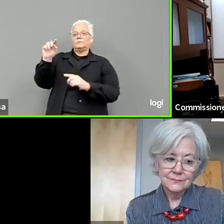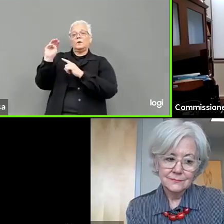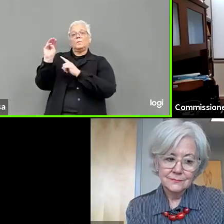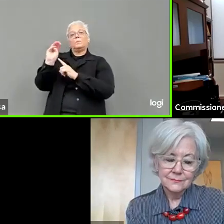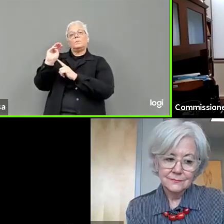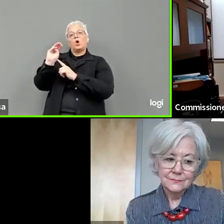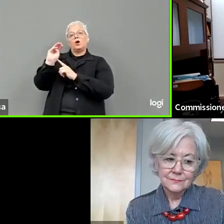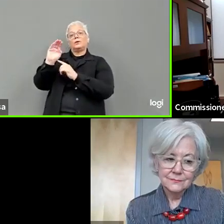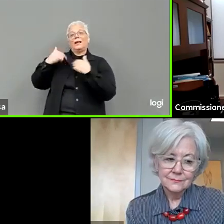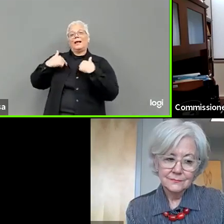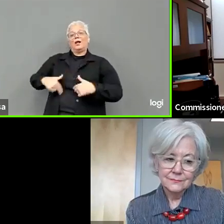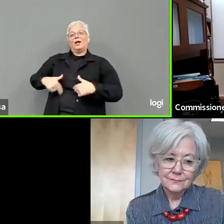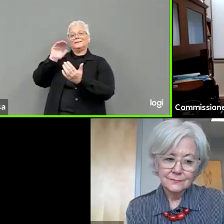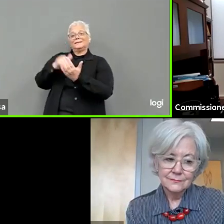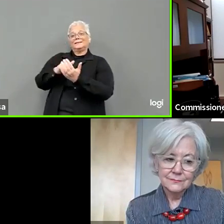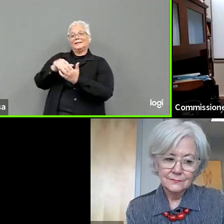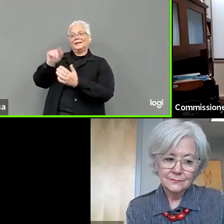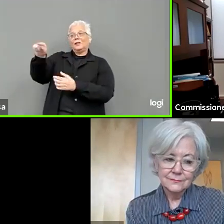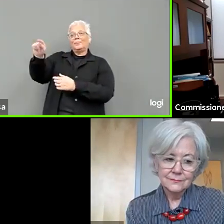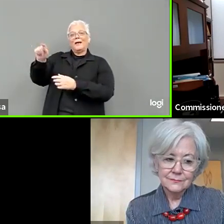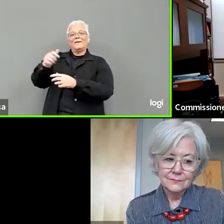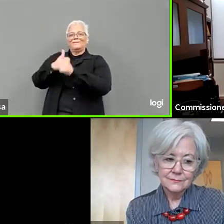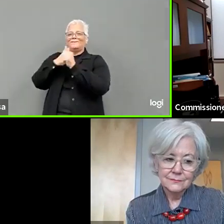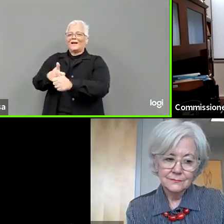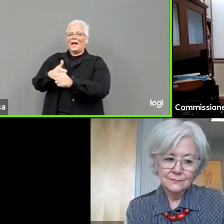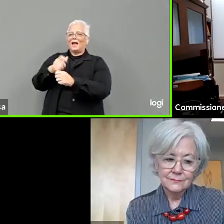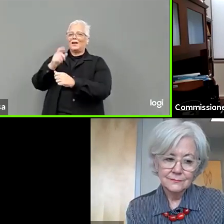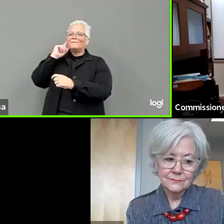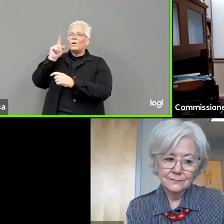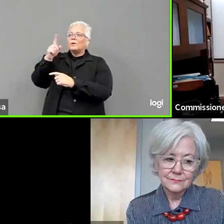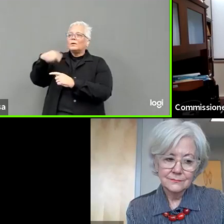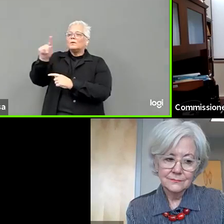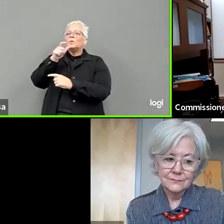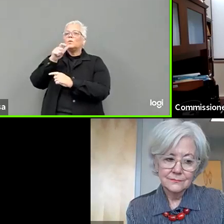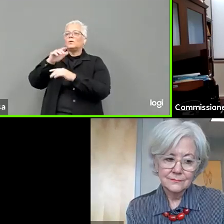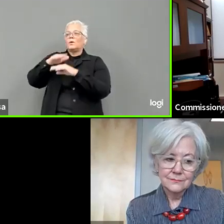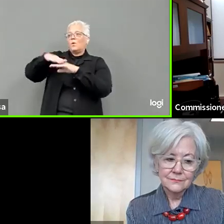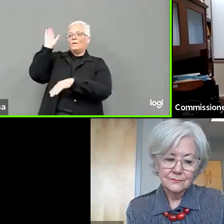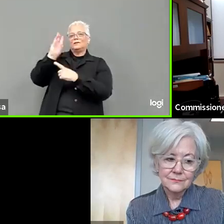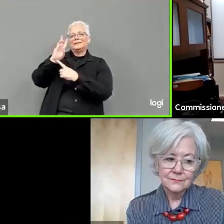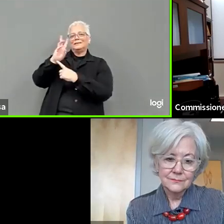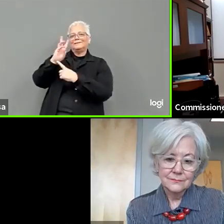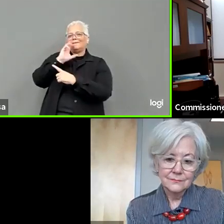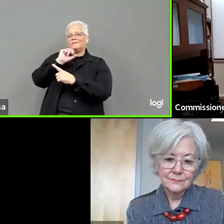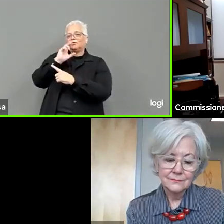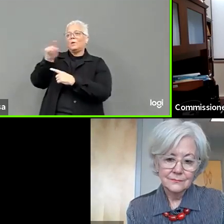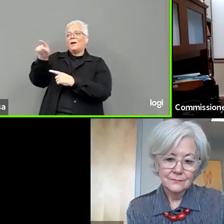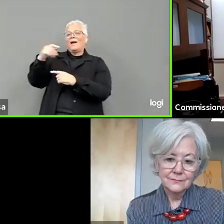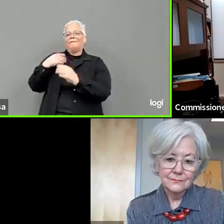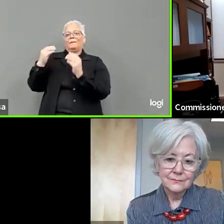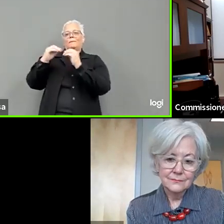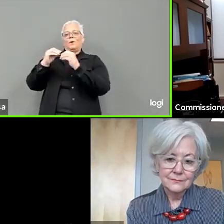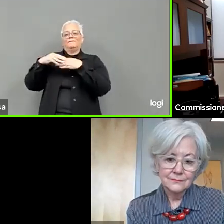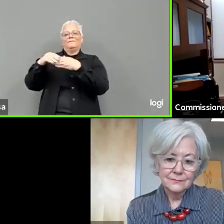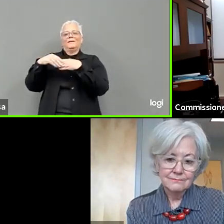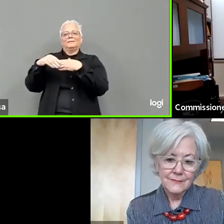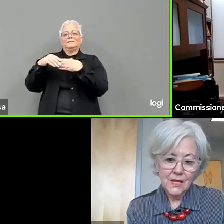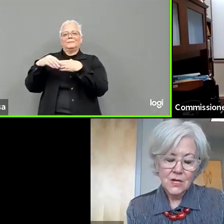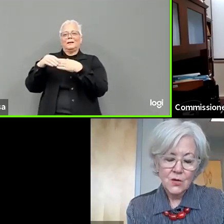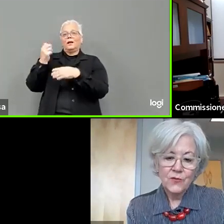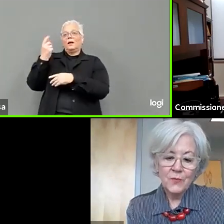as a community partner have a little more freedom to distribute doses to those of need in the communities you